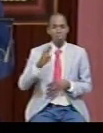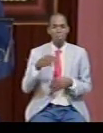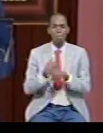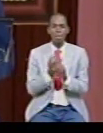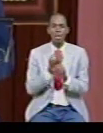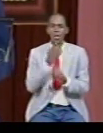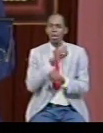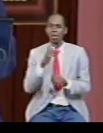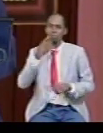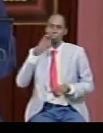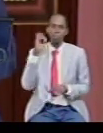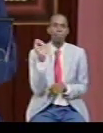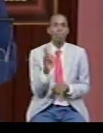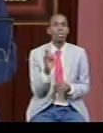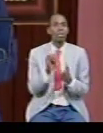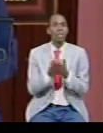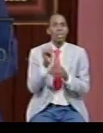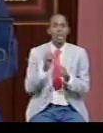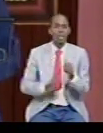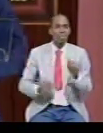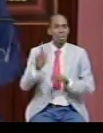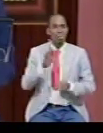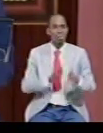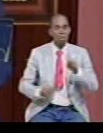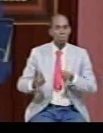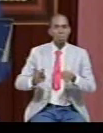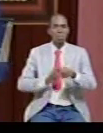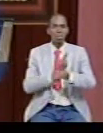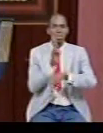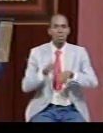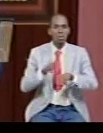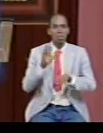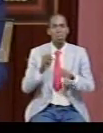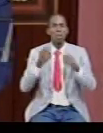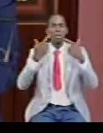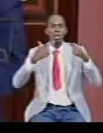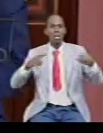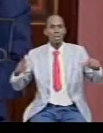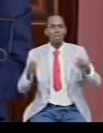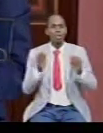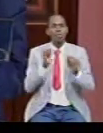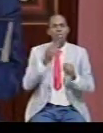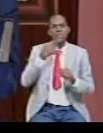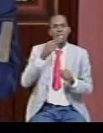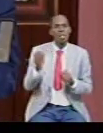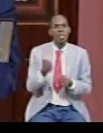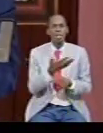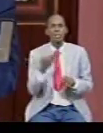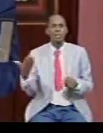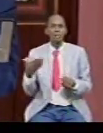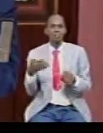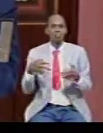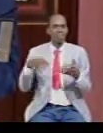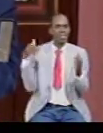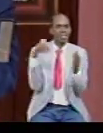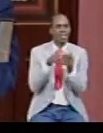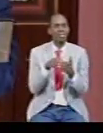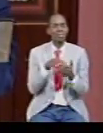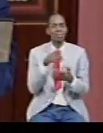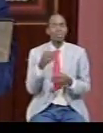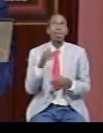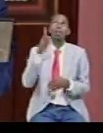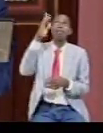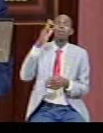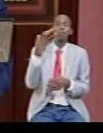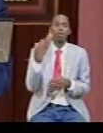every people, nation, language, we each speak any sin amiss against the